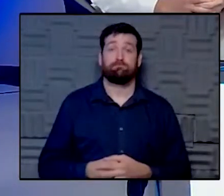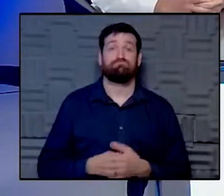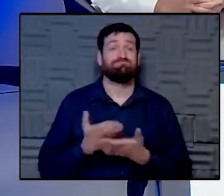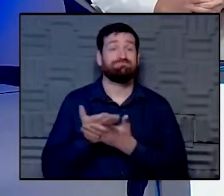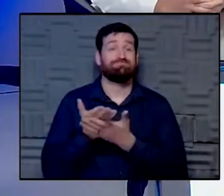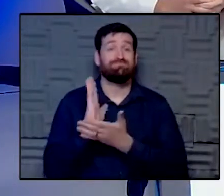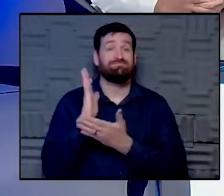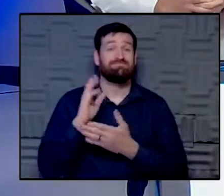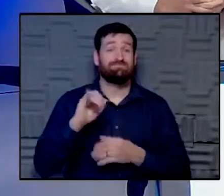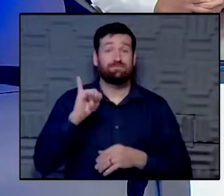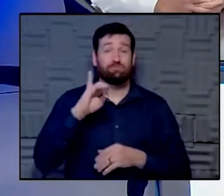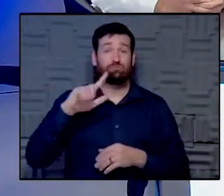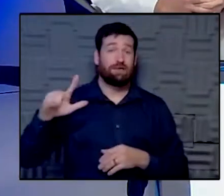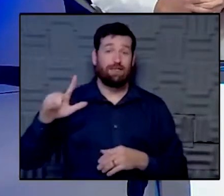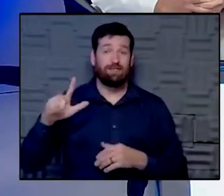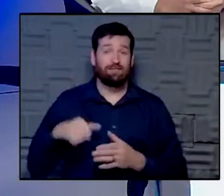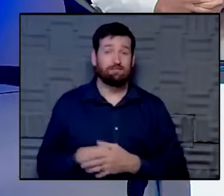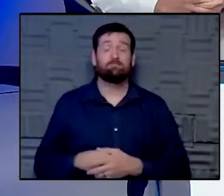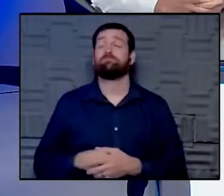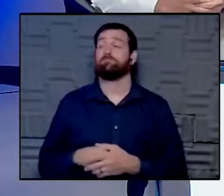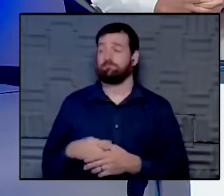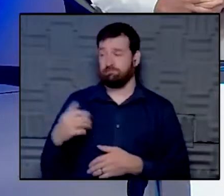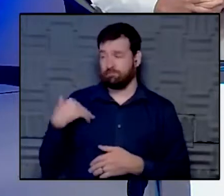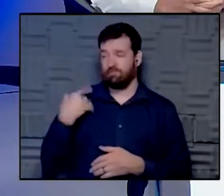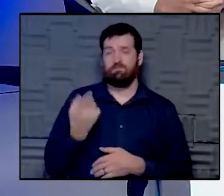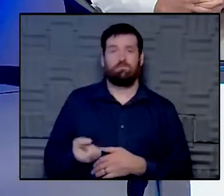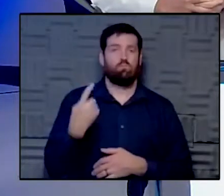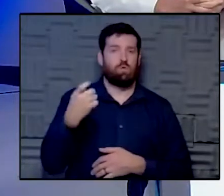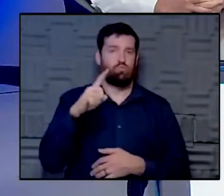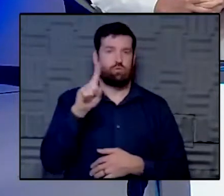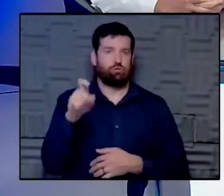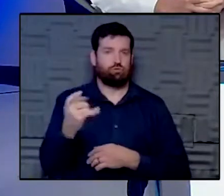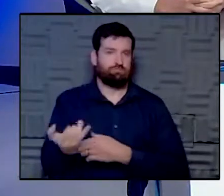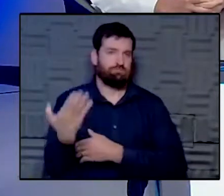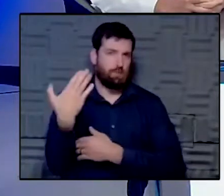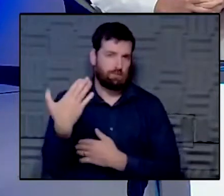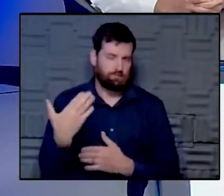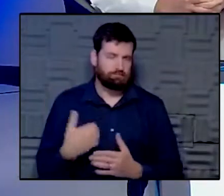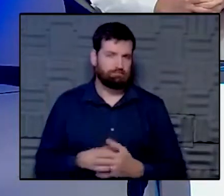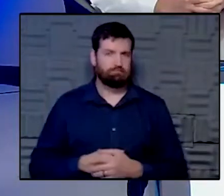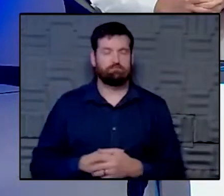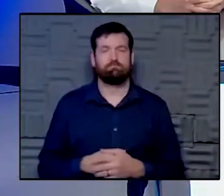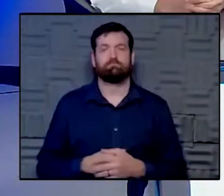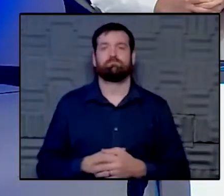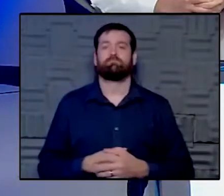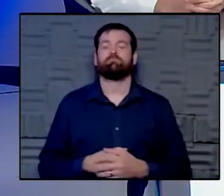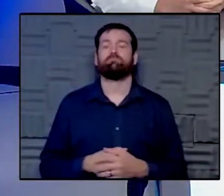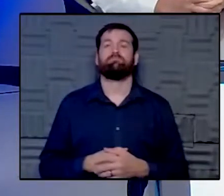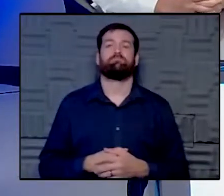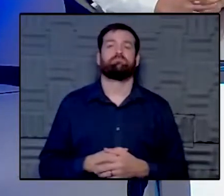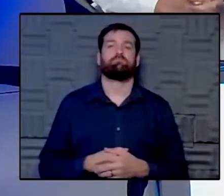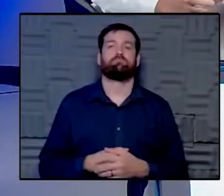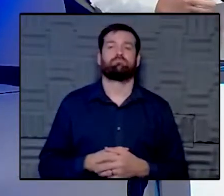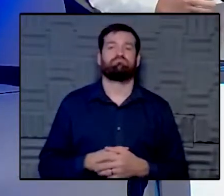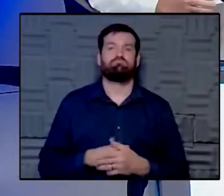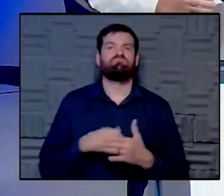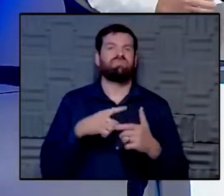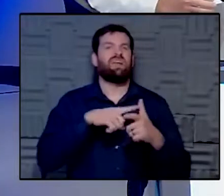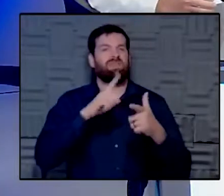All right. Jill. All right. We do have one question that came in this morning before we get to our pre-questions that we've